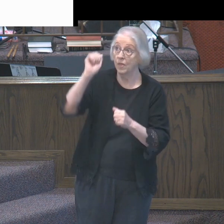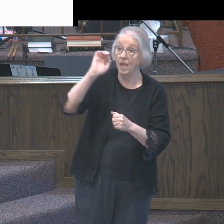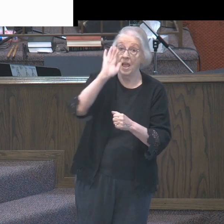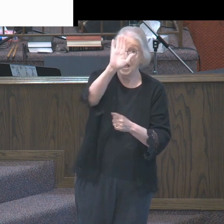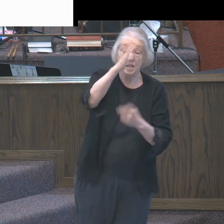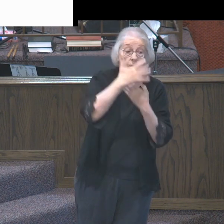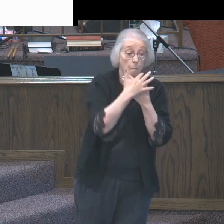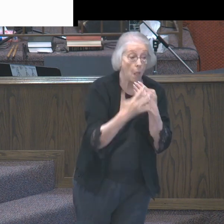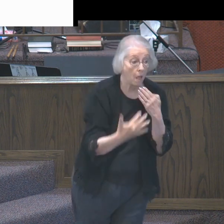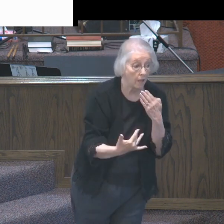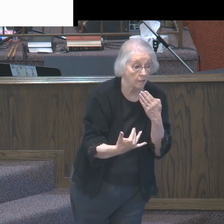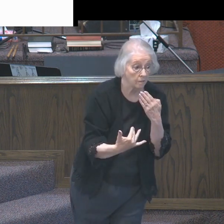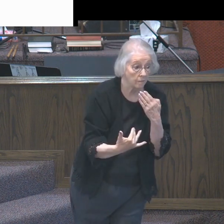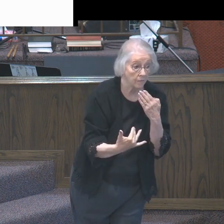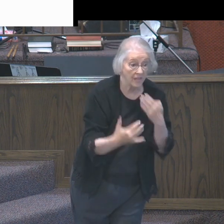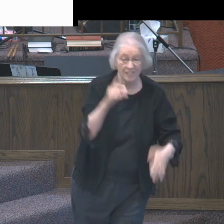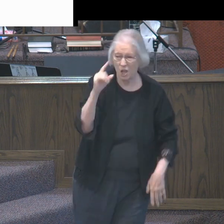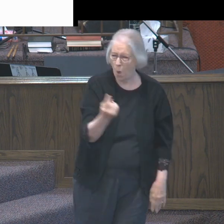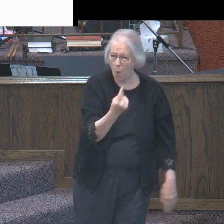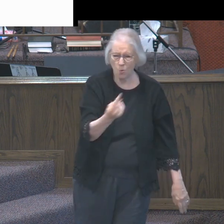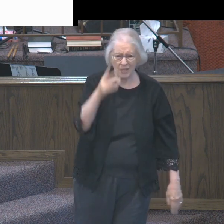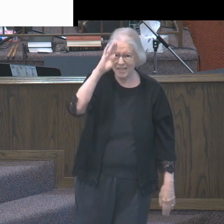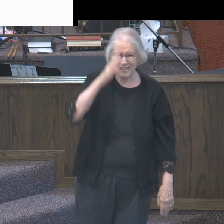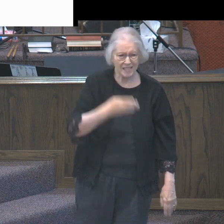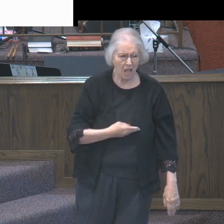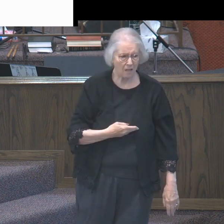Father who art in heaven.